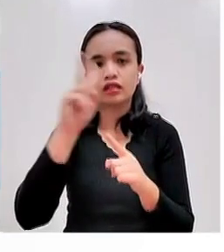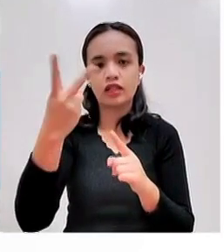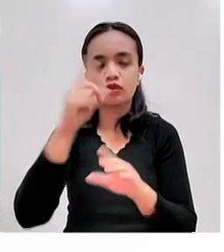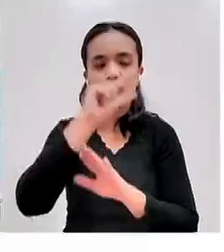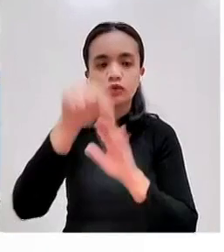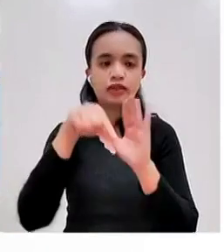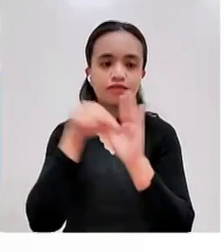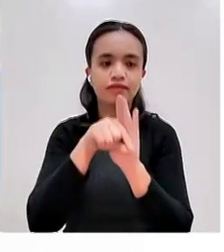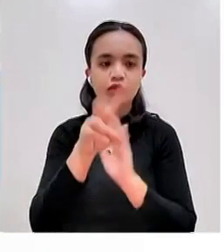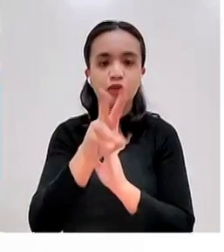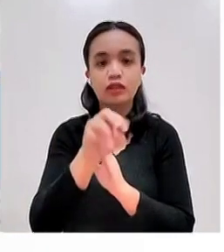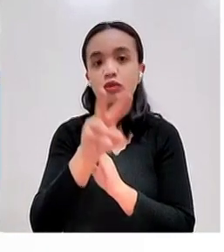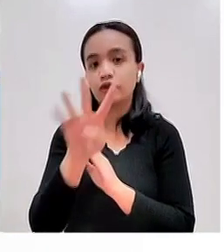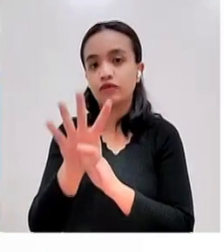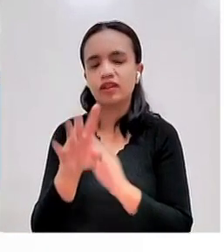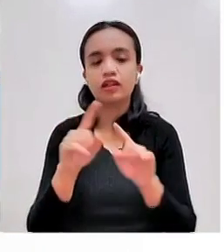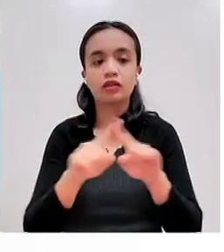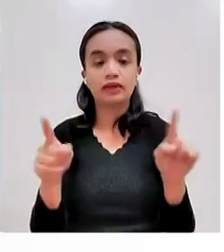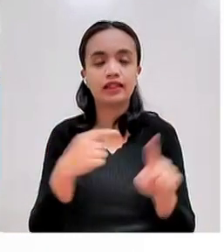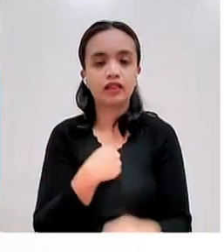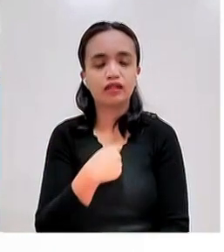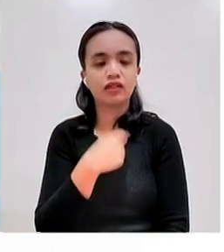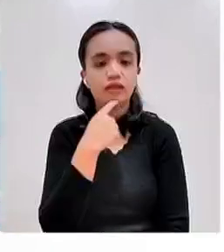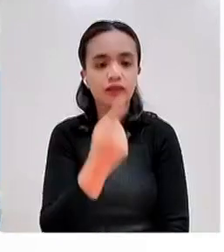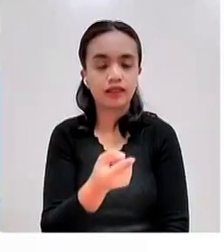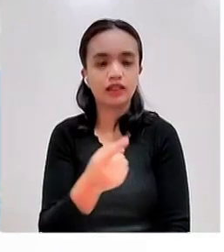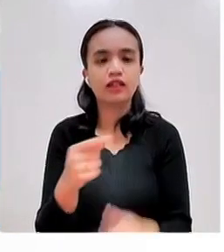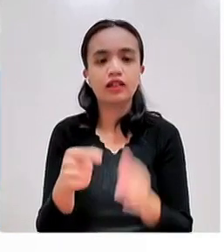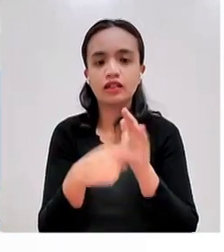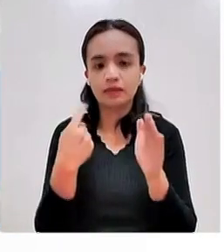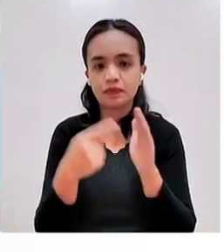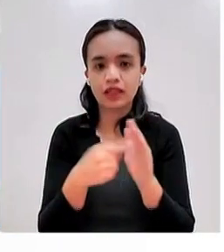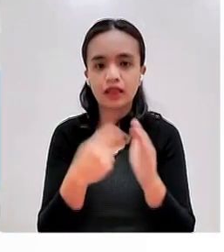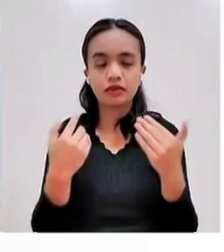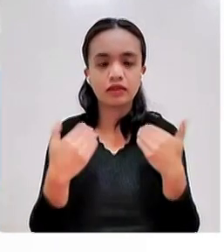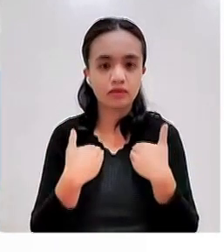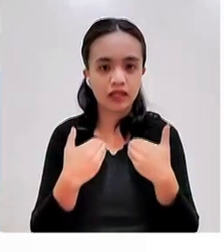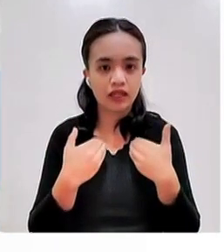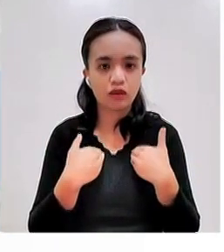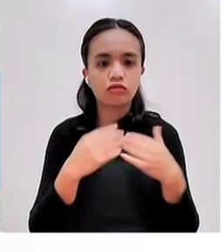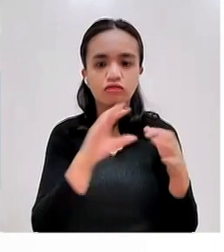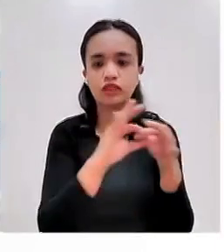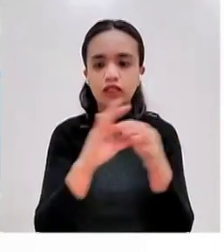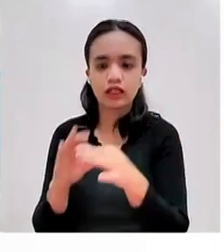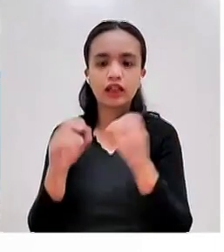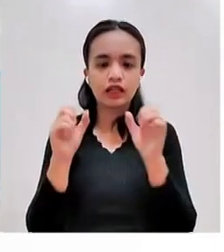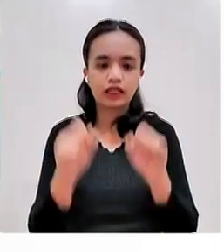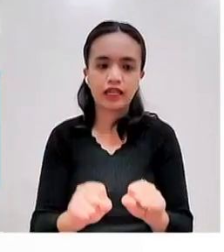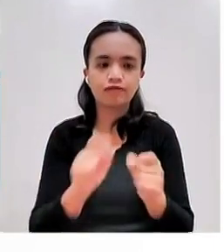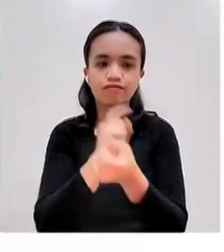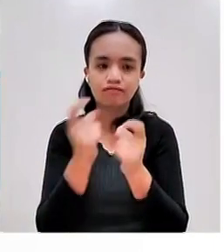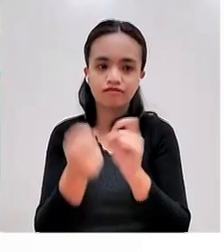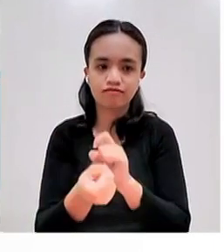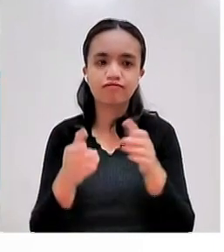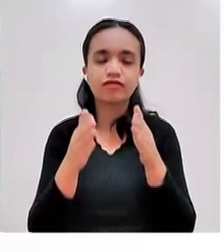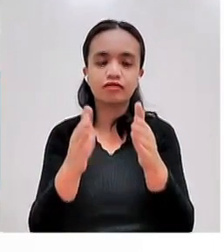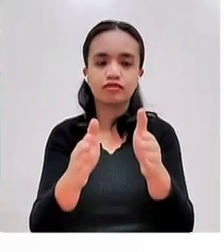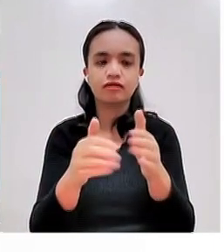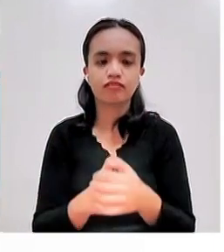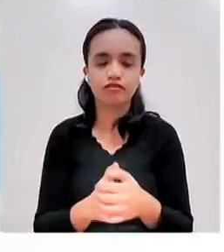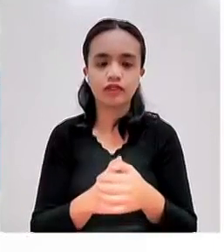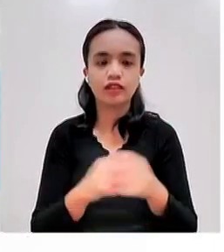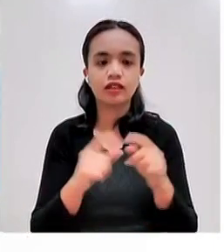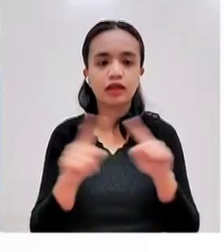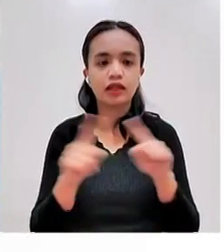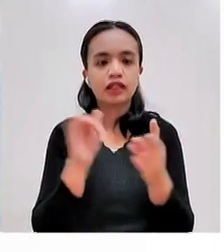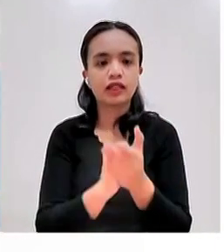2024. Kaya lang, sabi ko nga, minsan may mga relevant news na maaring magpabago ng direksyon. Pero kung yun ang nakita nilang